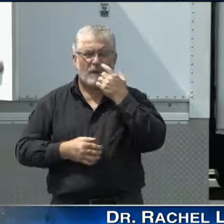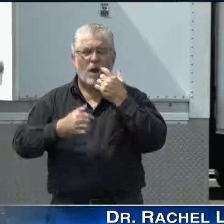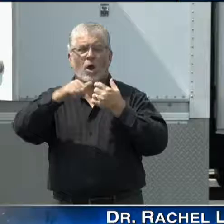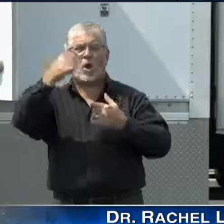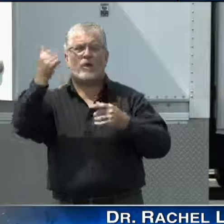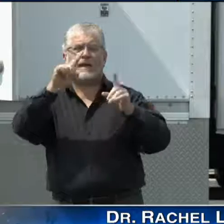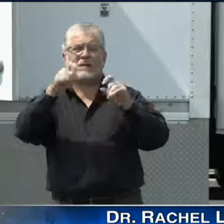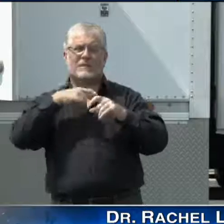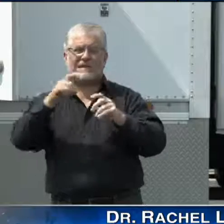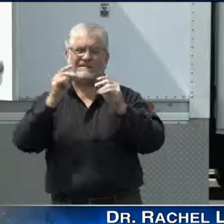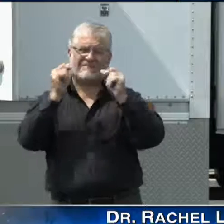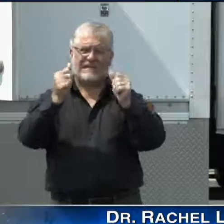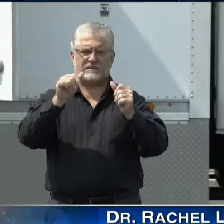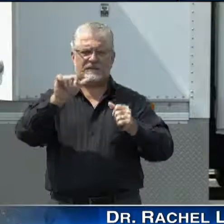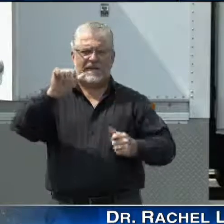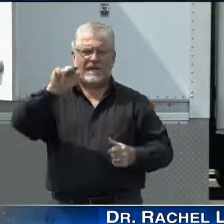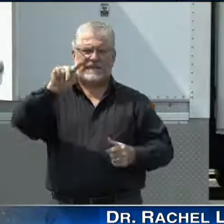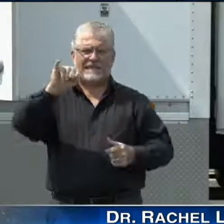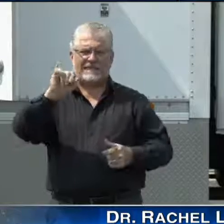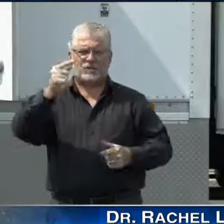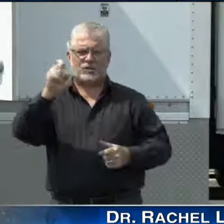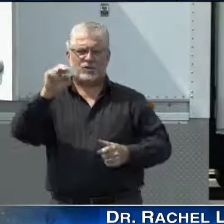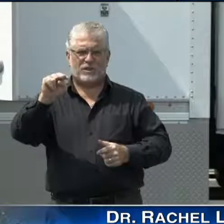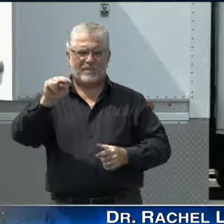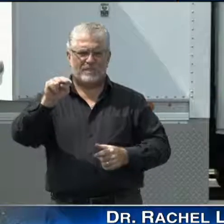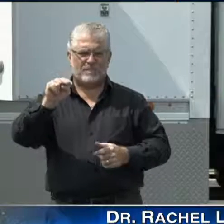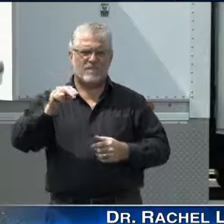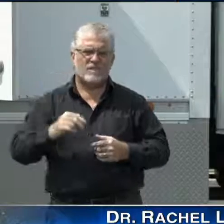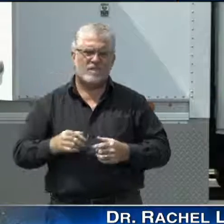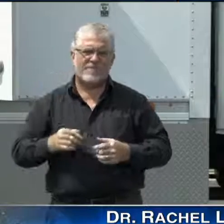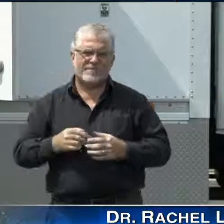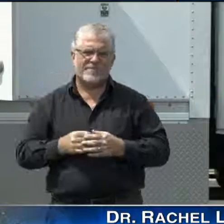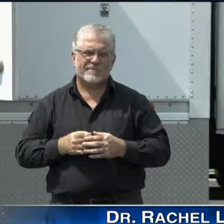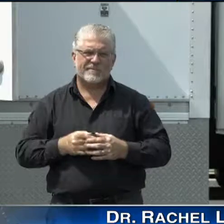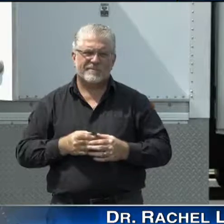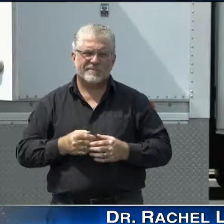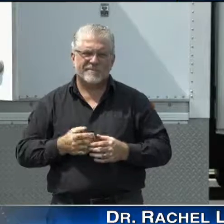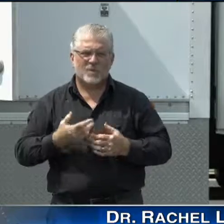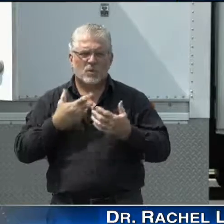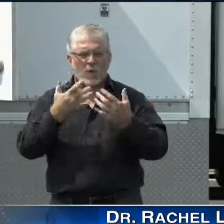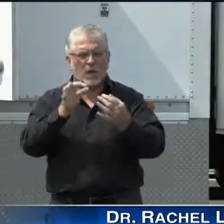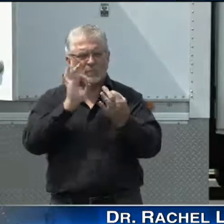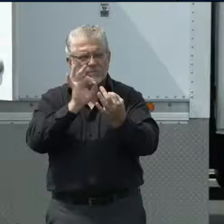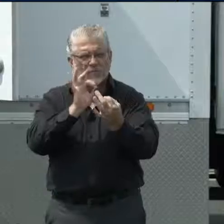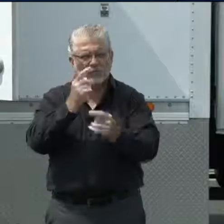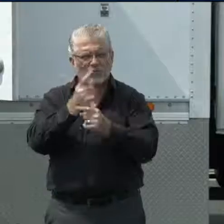sensitivity and specificity that we need more of, and we're looking forward to OraSure's tests coming to market.